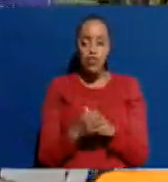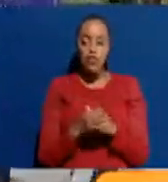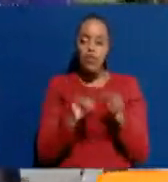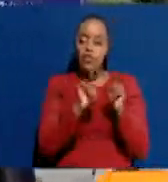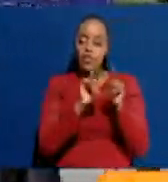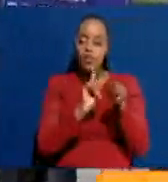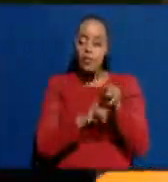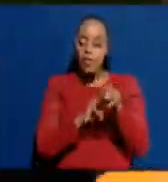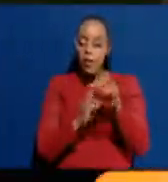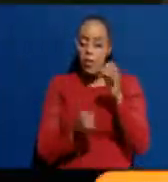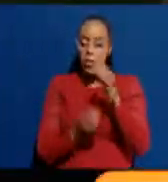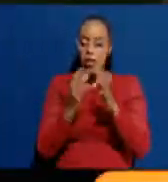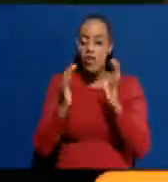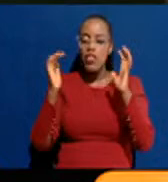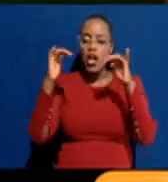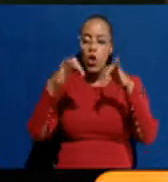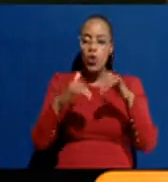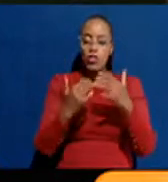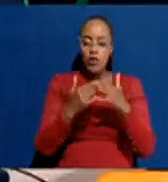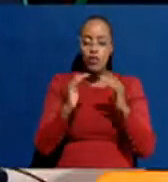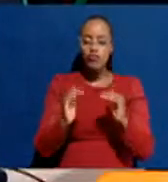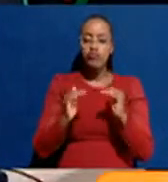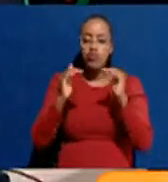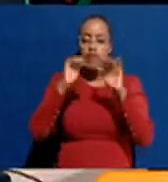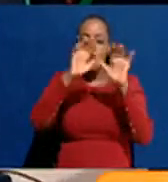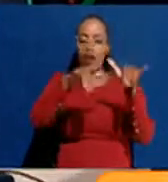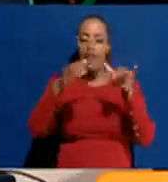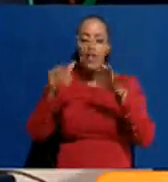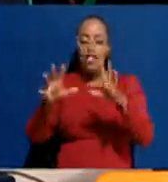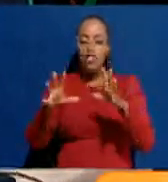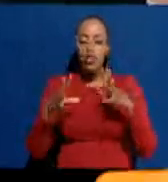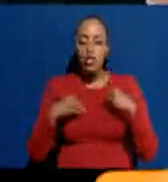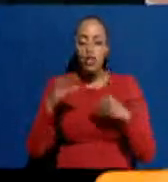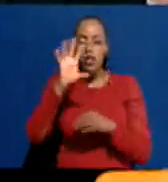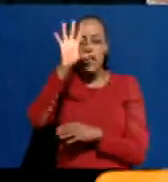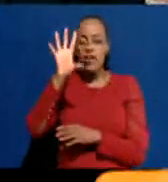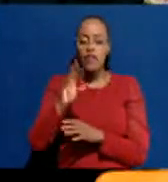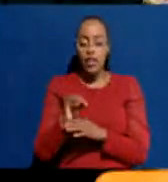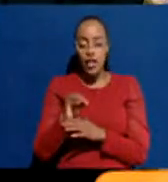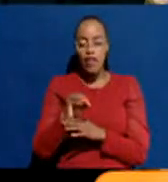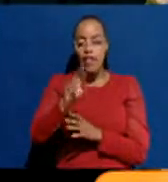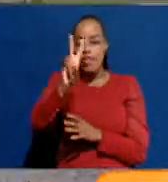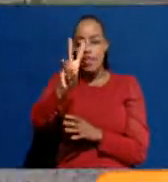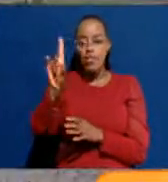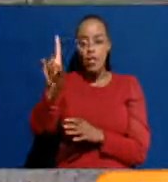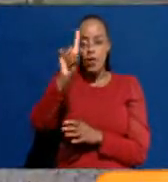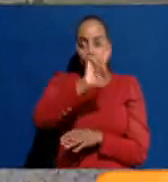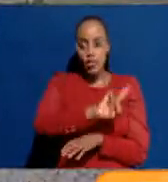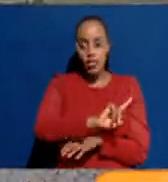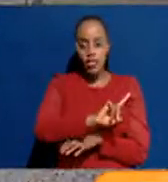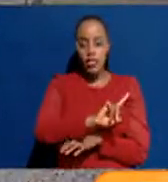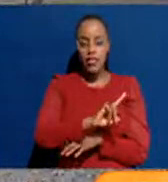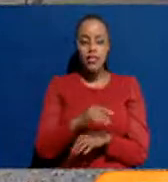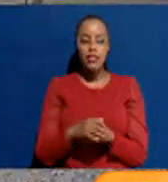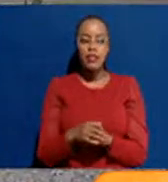as the inaugural conference on accelerating agricultural adaptation in Africa entered the second day.